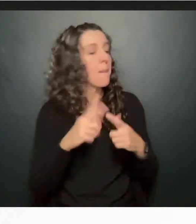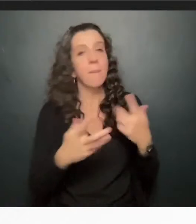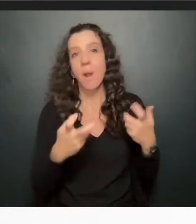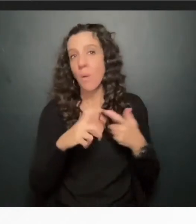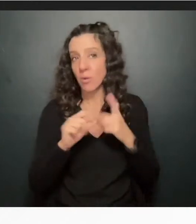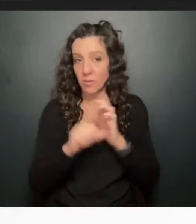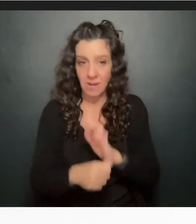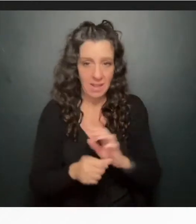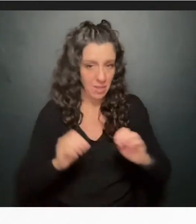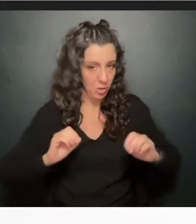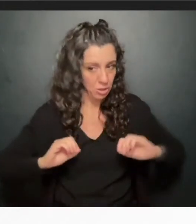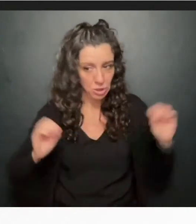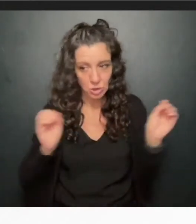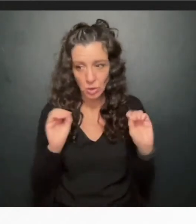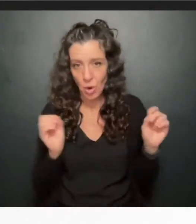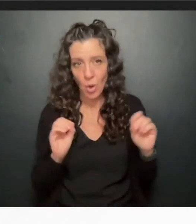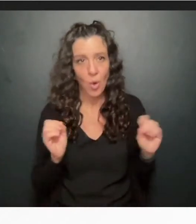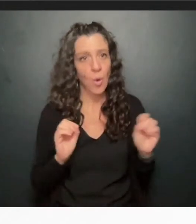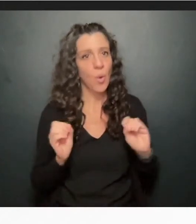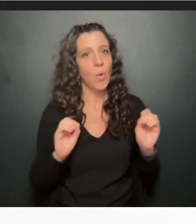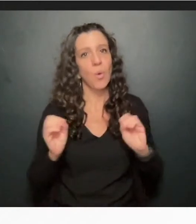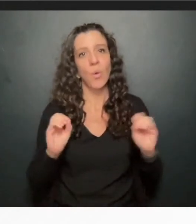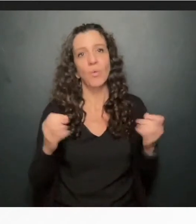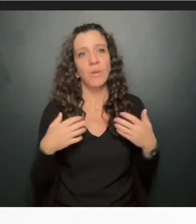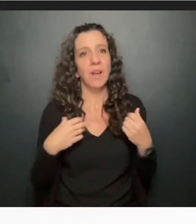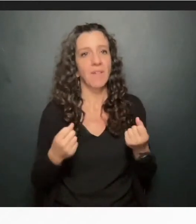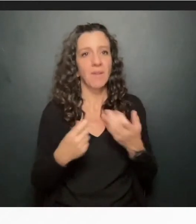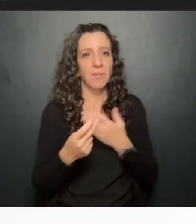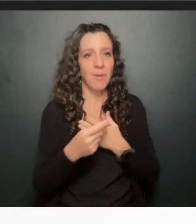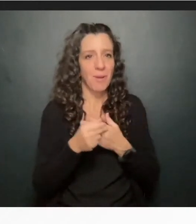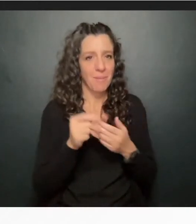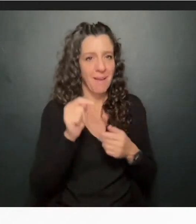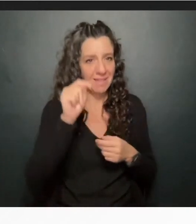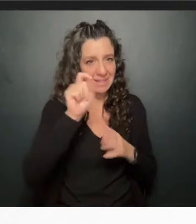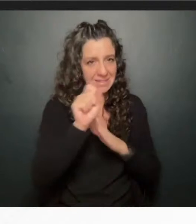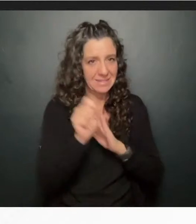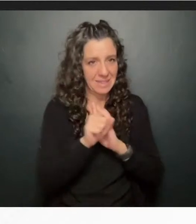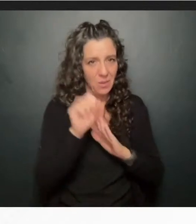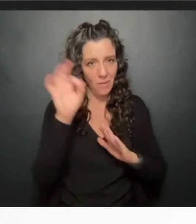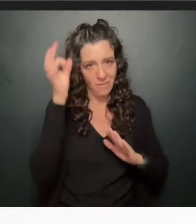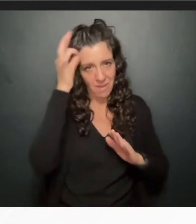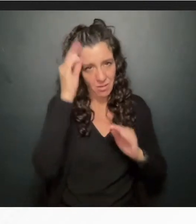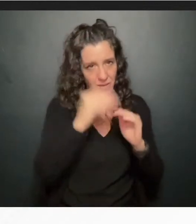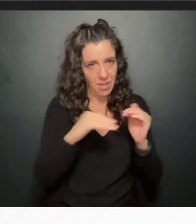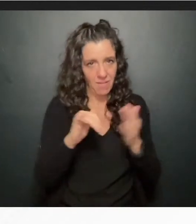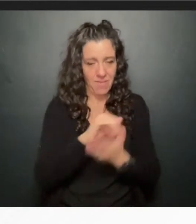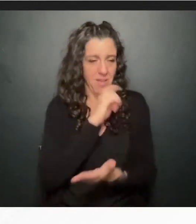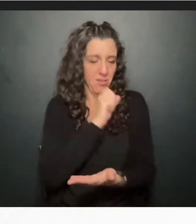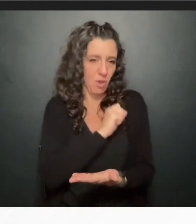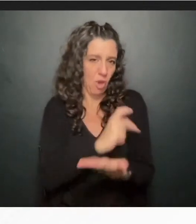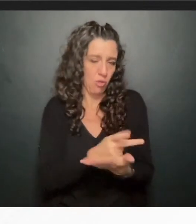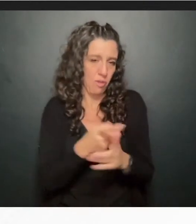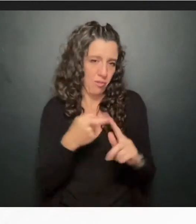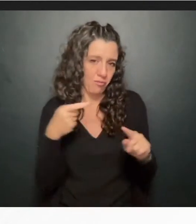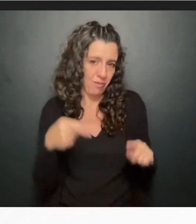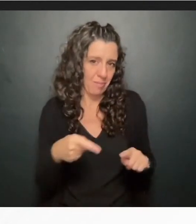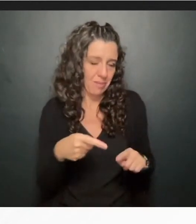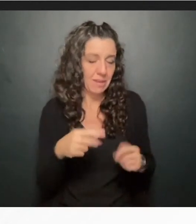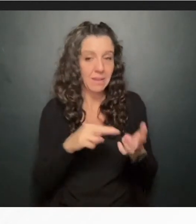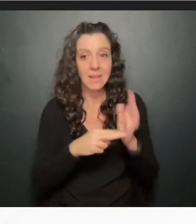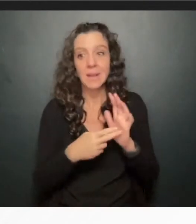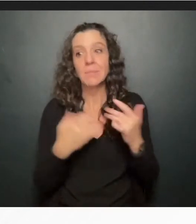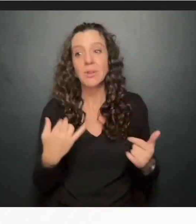recovery programs at the state or federal level that have been authorized for this incident. So as of right now, this will be a